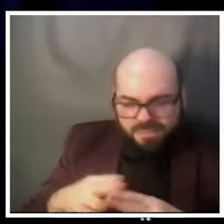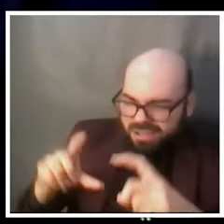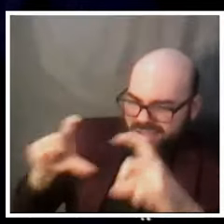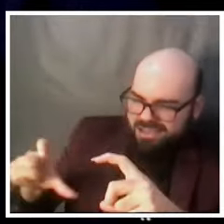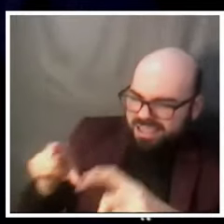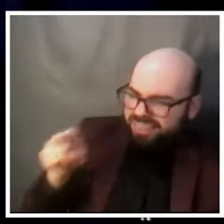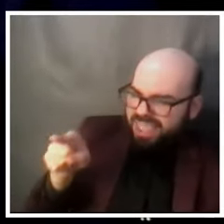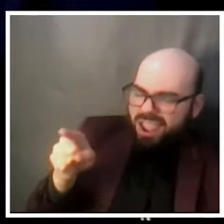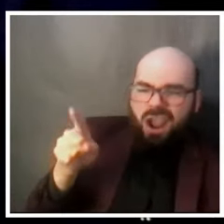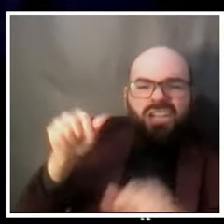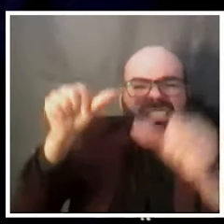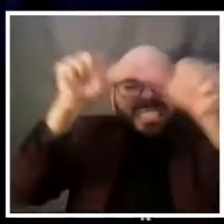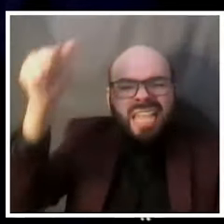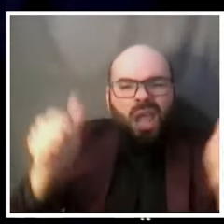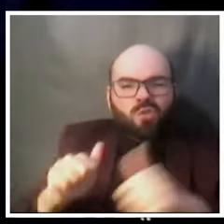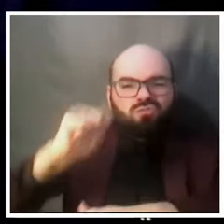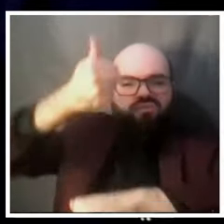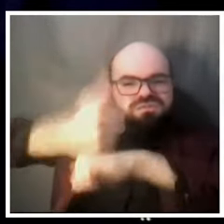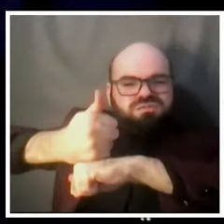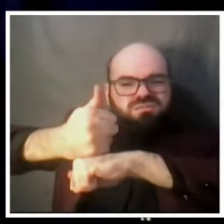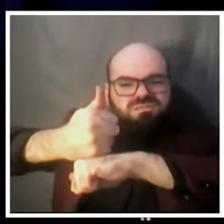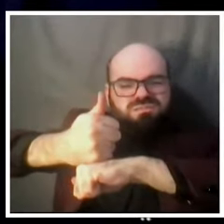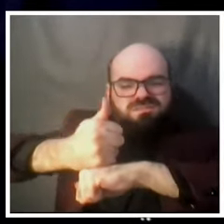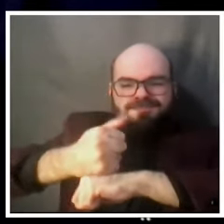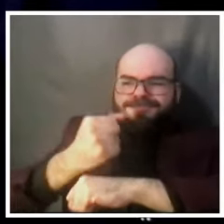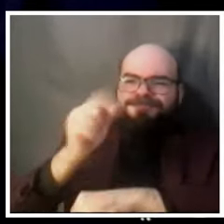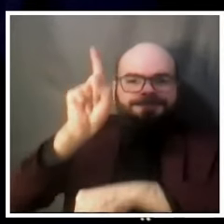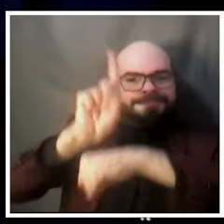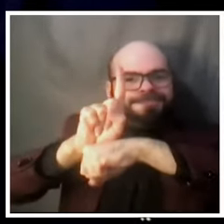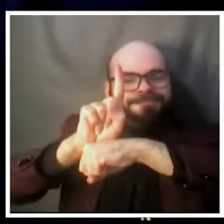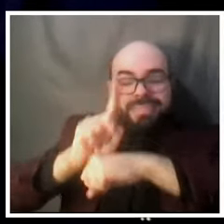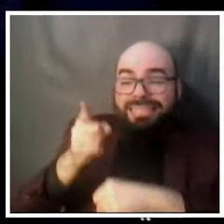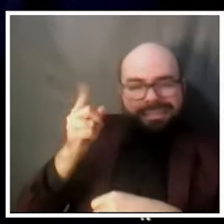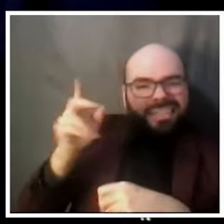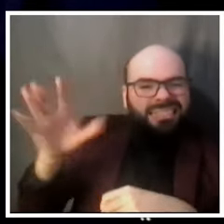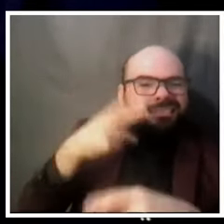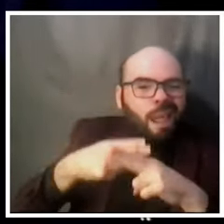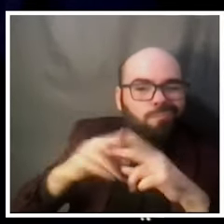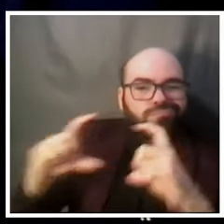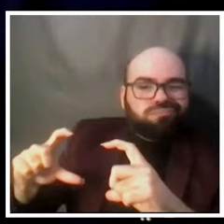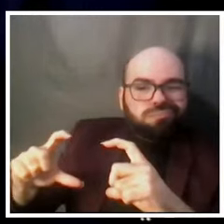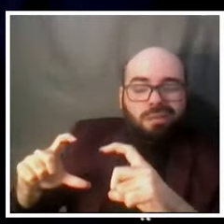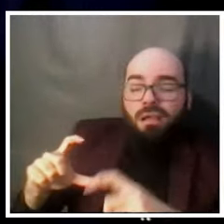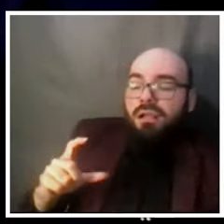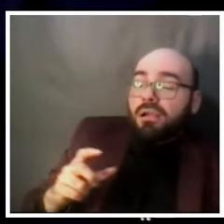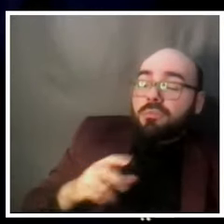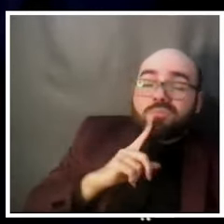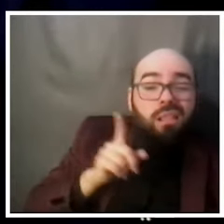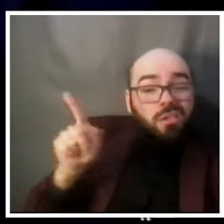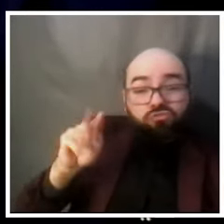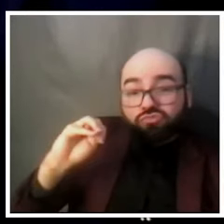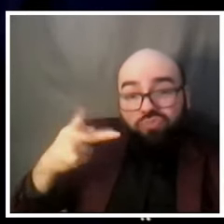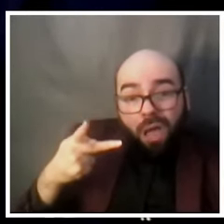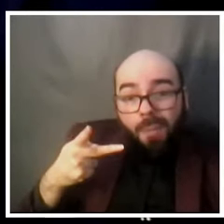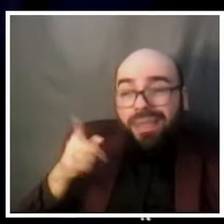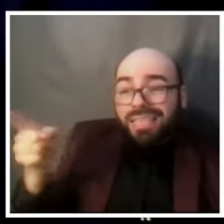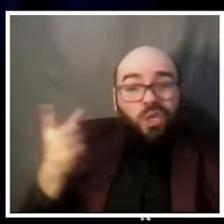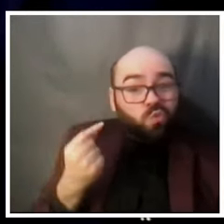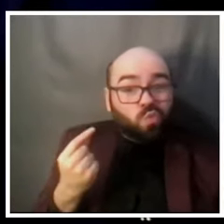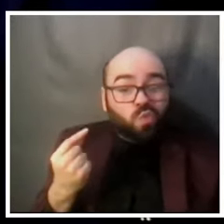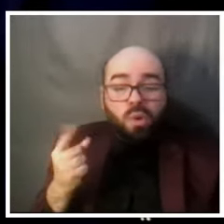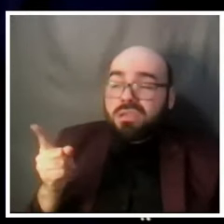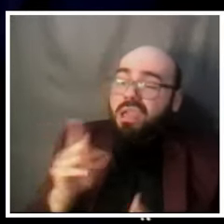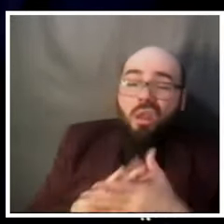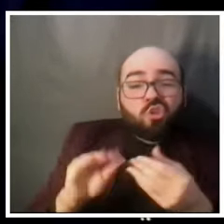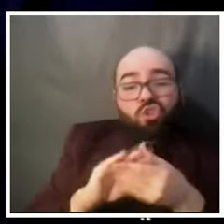And I have to say, there are a lot of things that Donald Trump has said and done that I find extremely offensive. But one